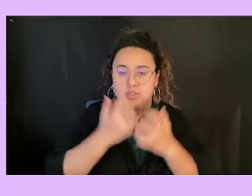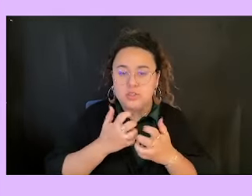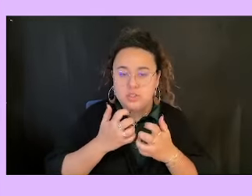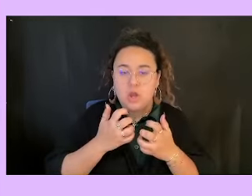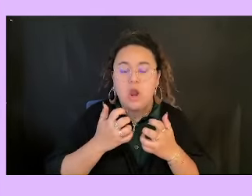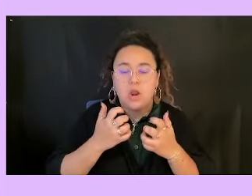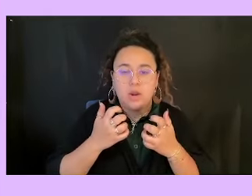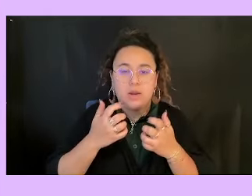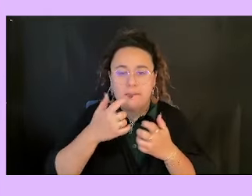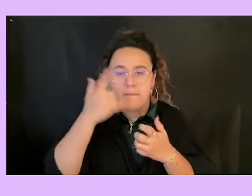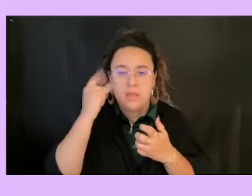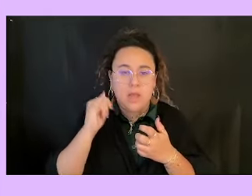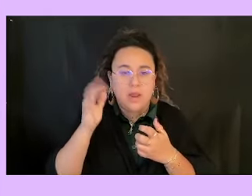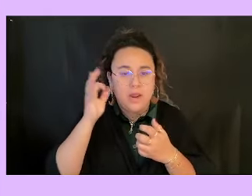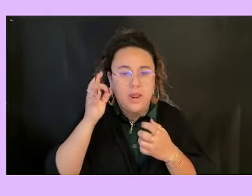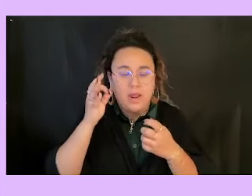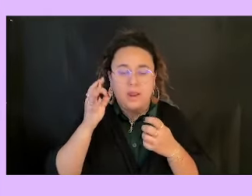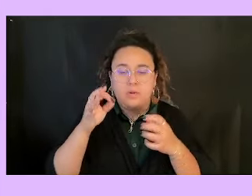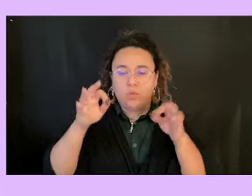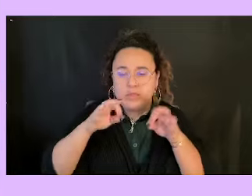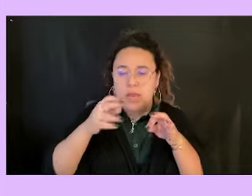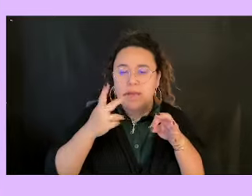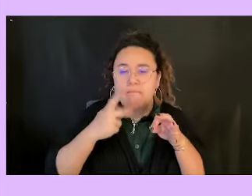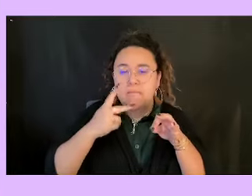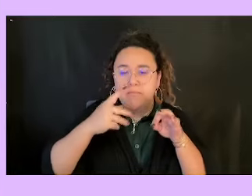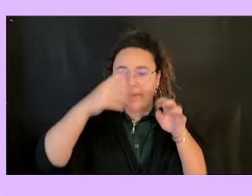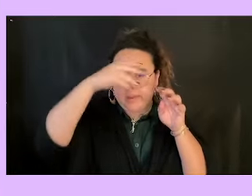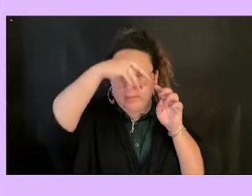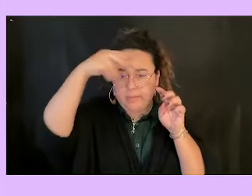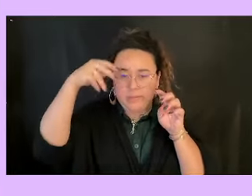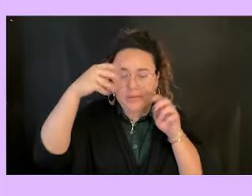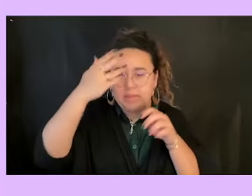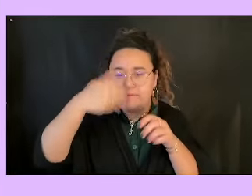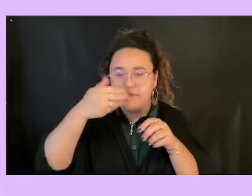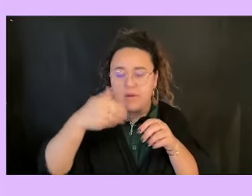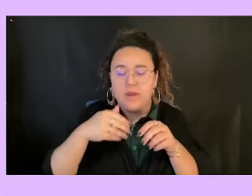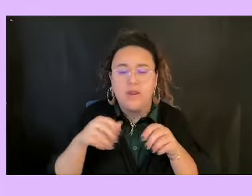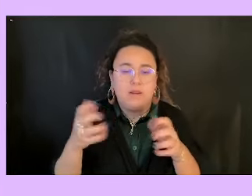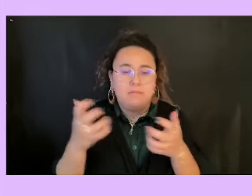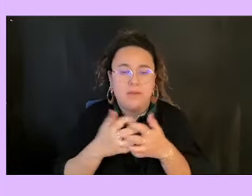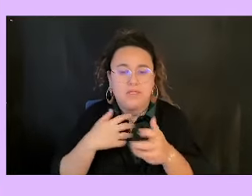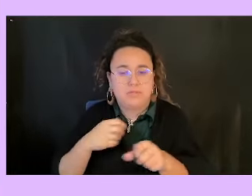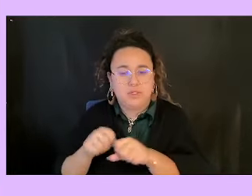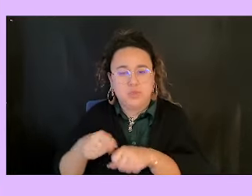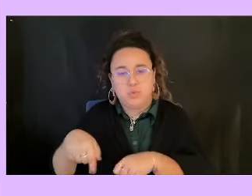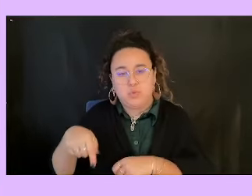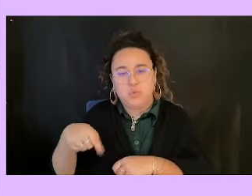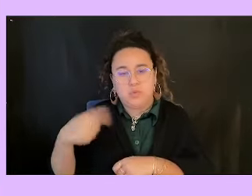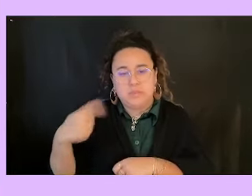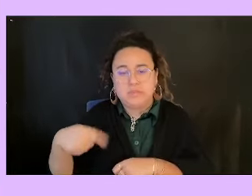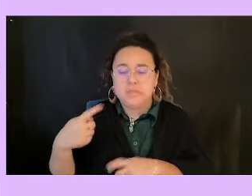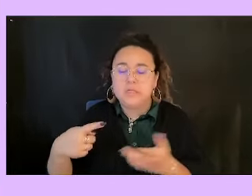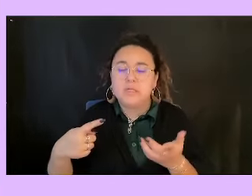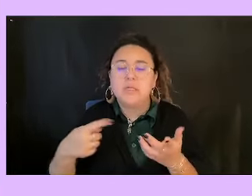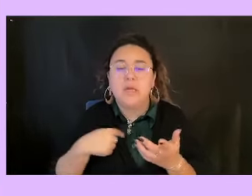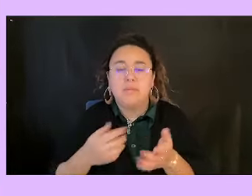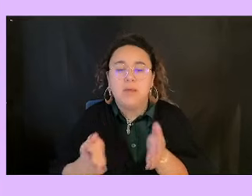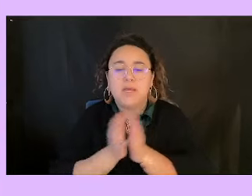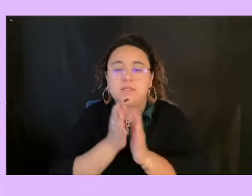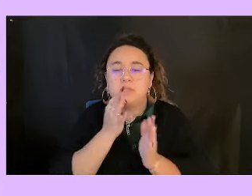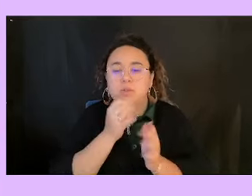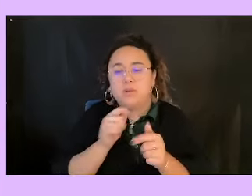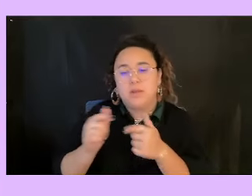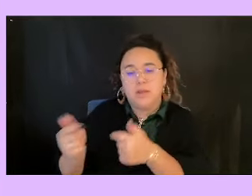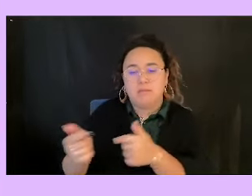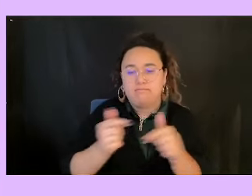pink in front and some matching shoes. I'm going to ask, in a few minutes, I'm going to turn over to